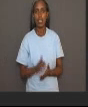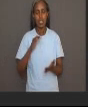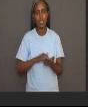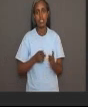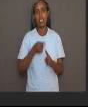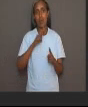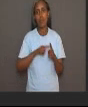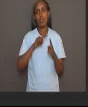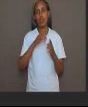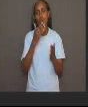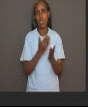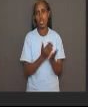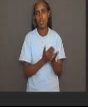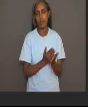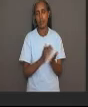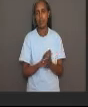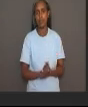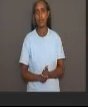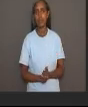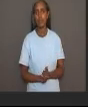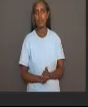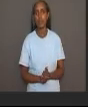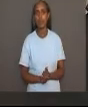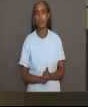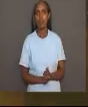Let's get back to our lesson.